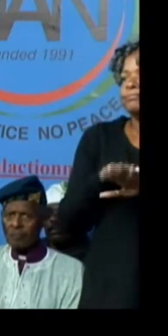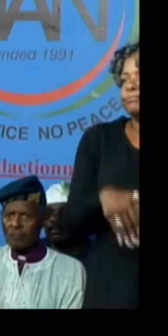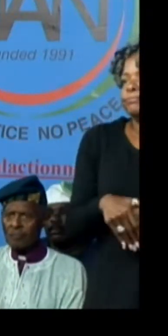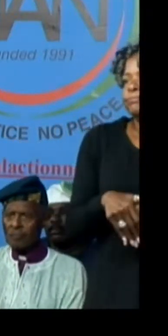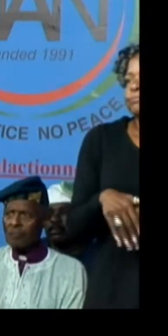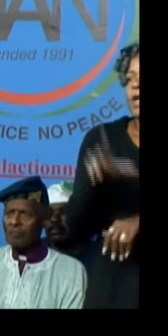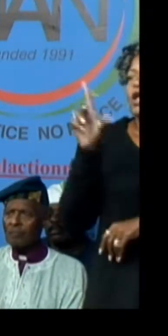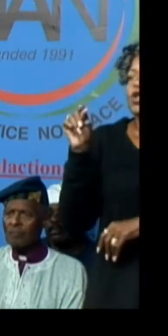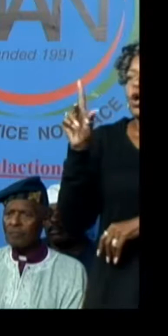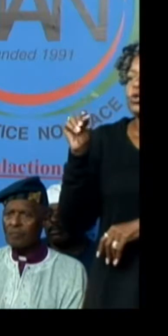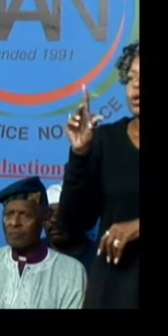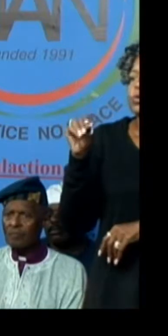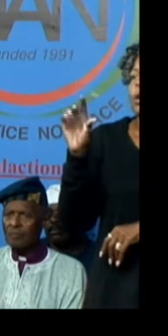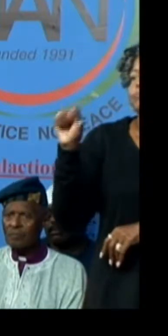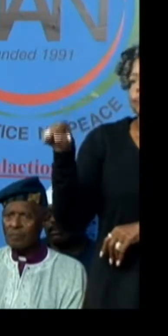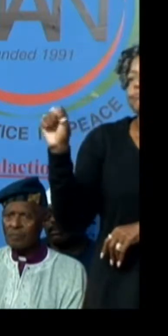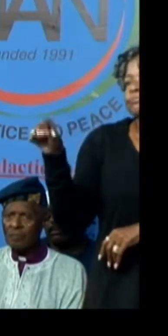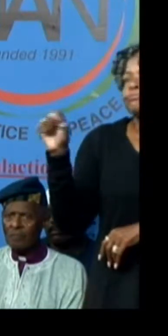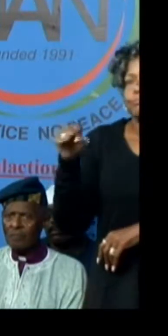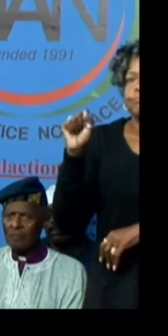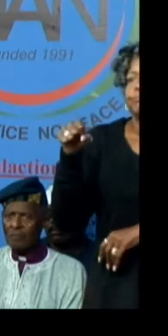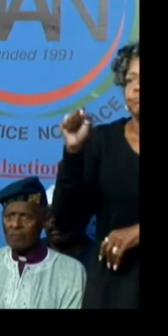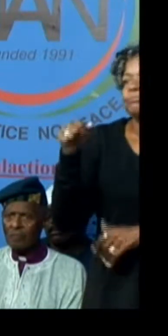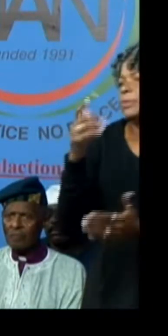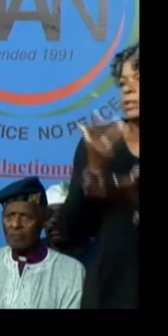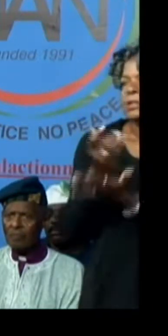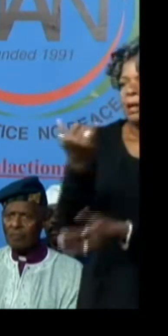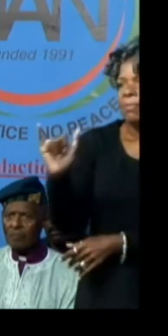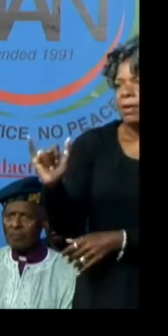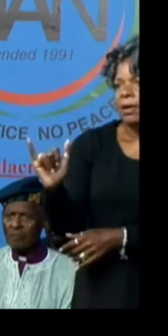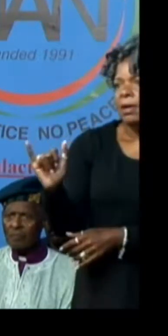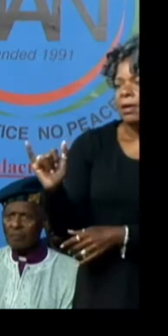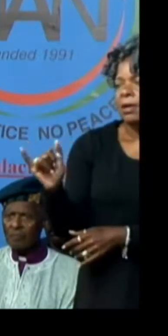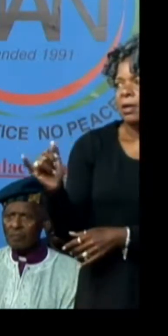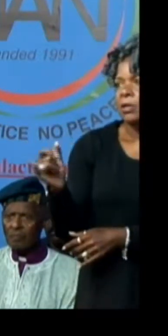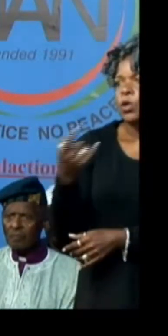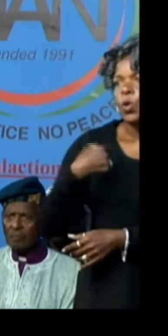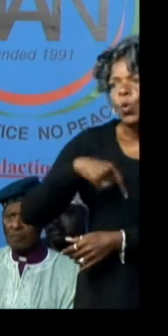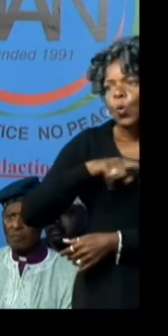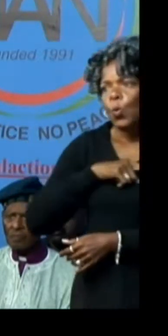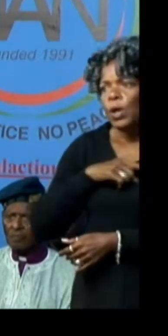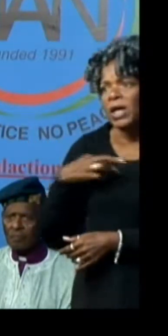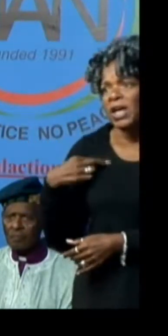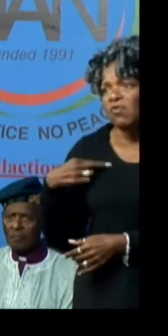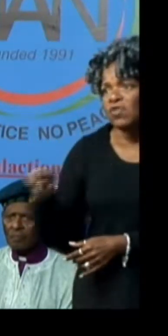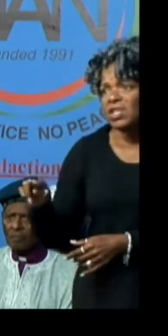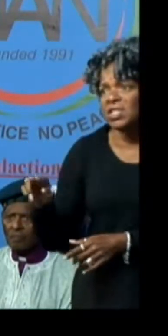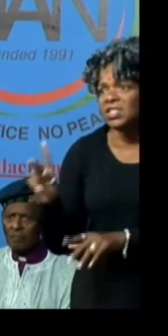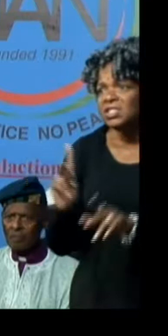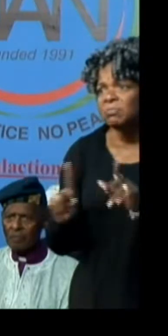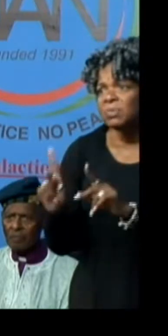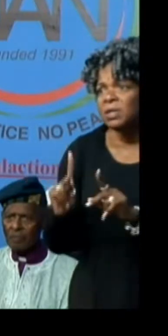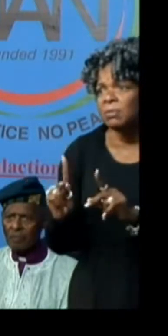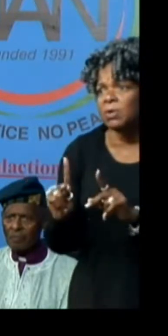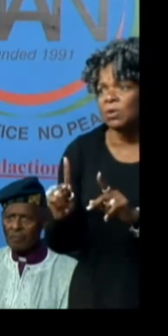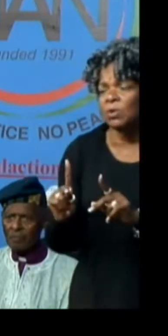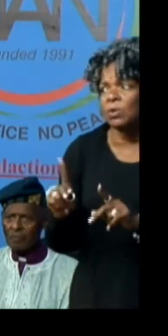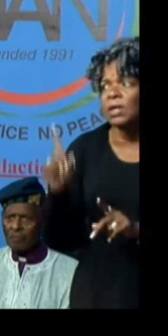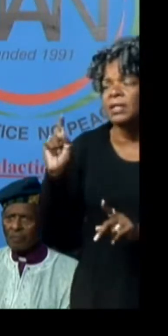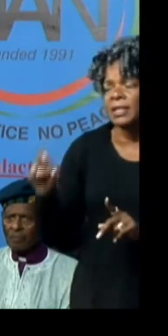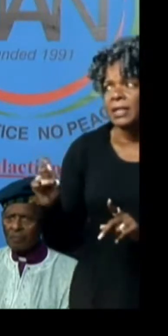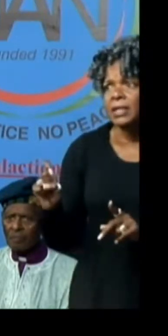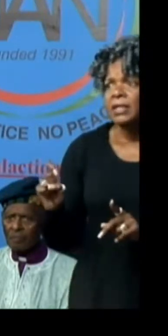We as a religious people, we have to really be, how do you say,